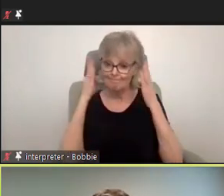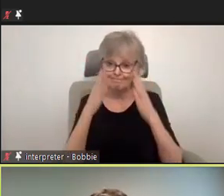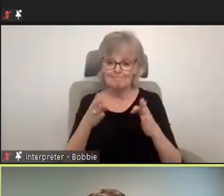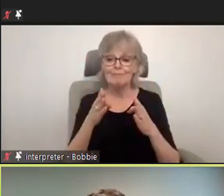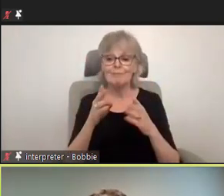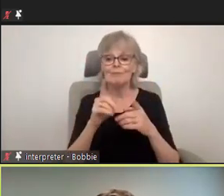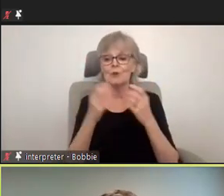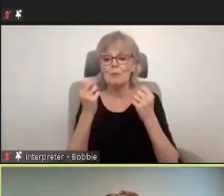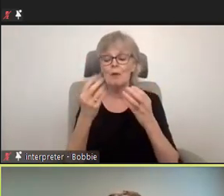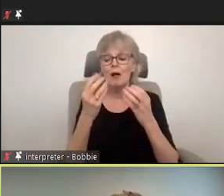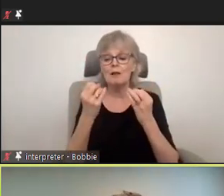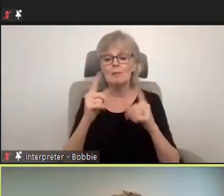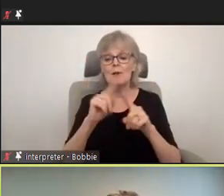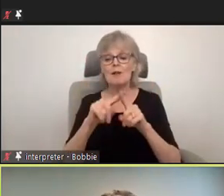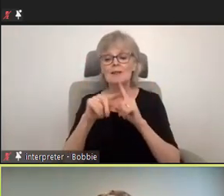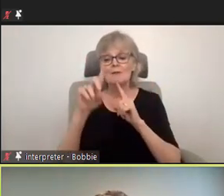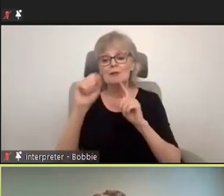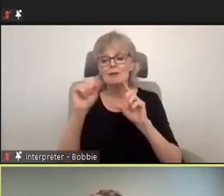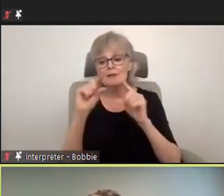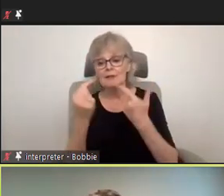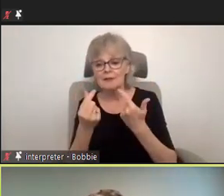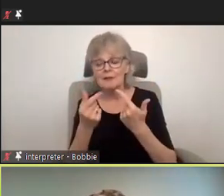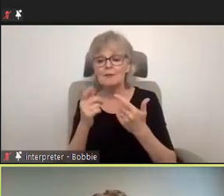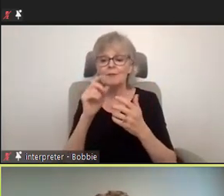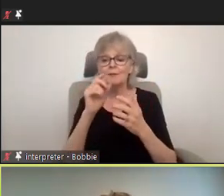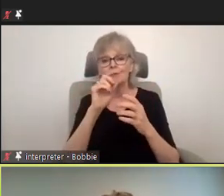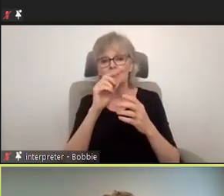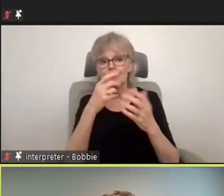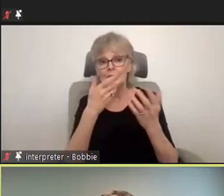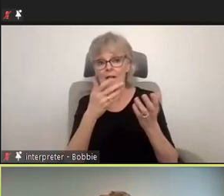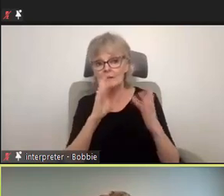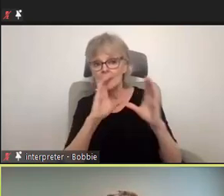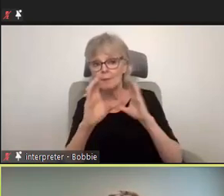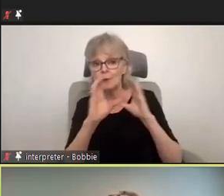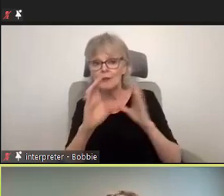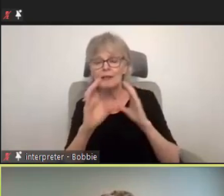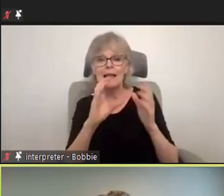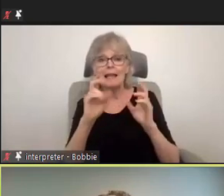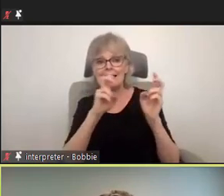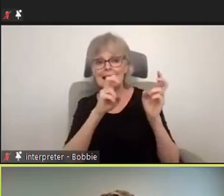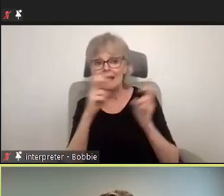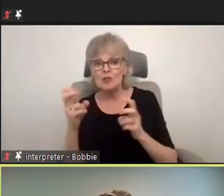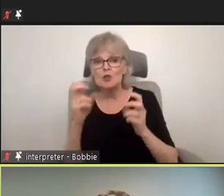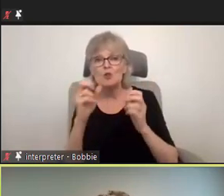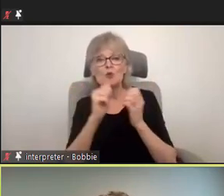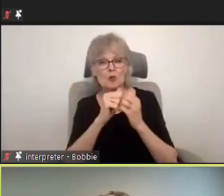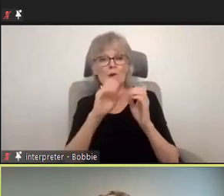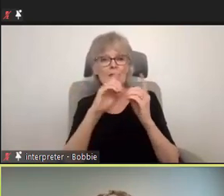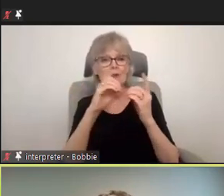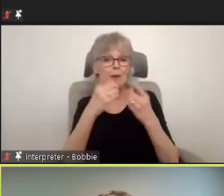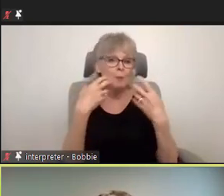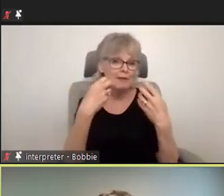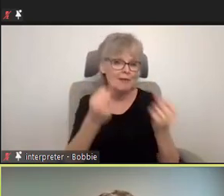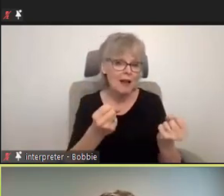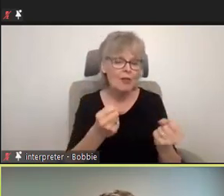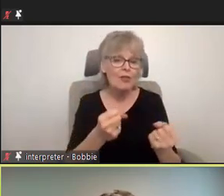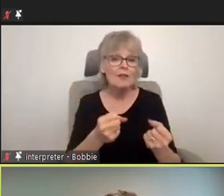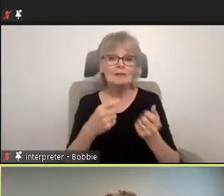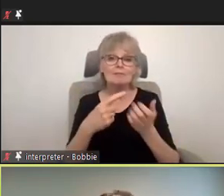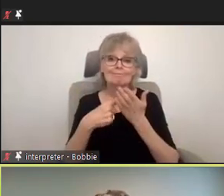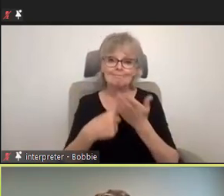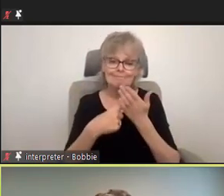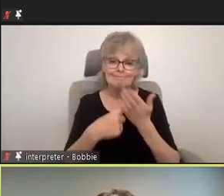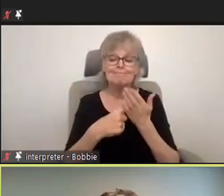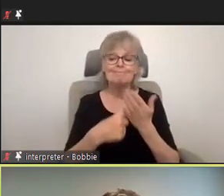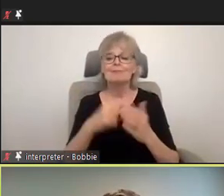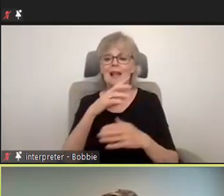multiple disability groups, interacting with the Department of Health leadership, sharing about issues, getting input, having debates and discussions. And honestly,